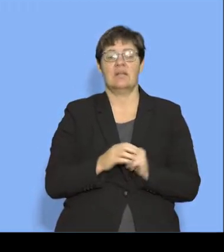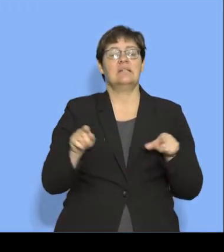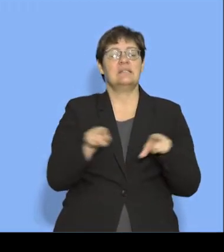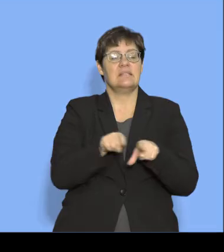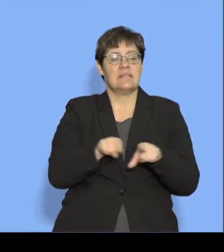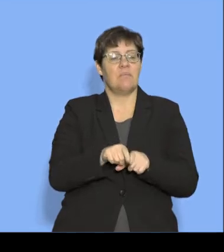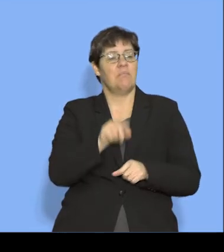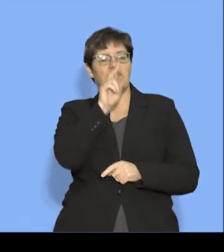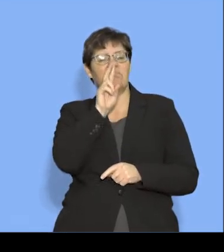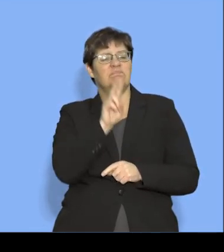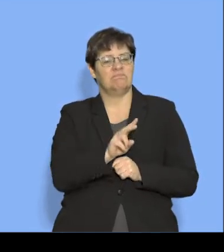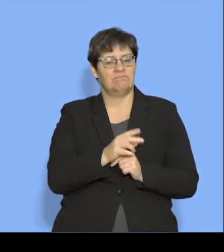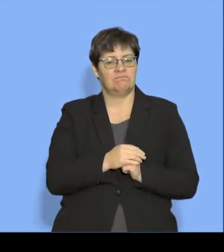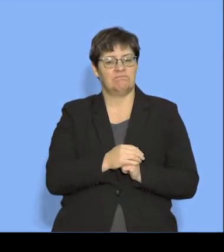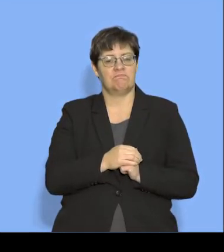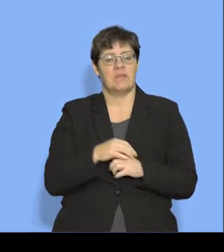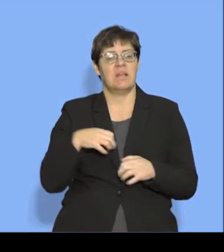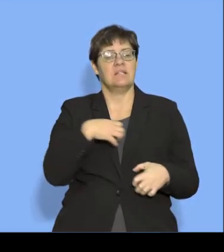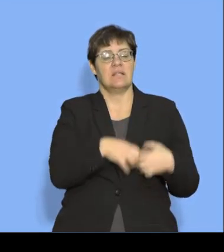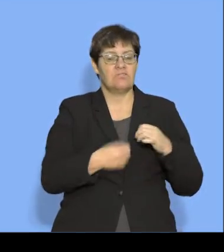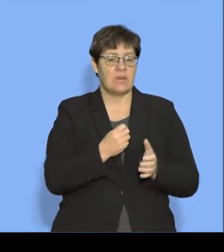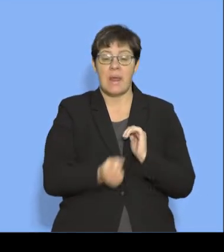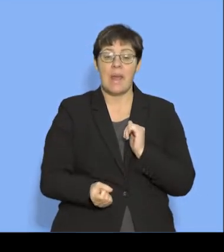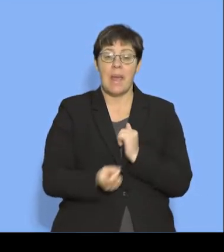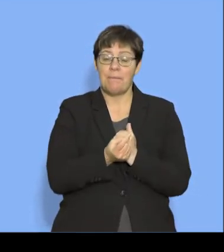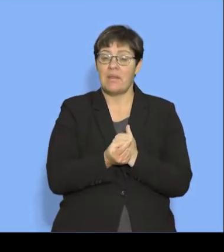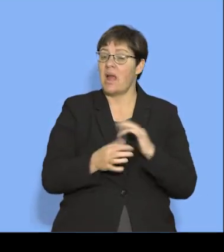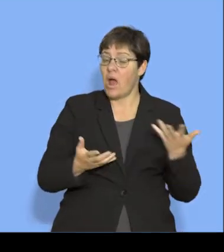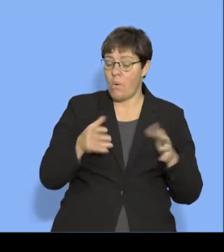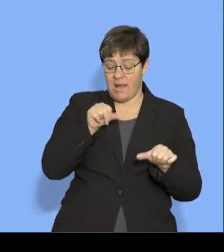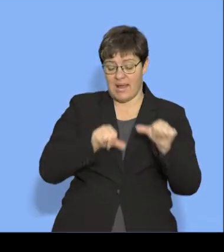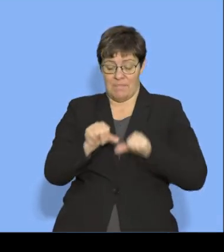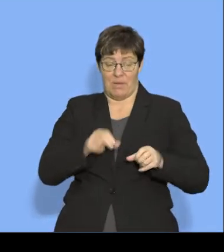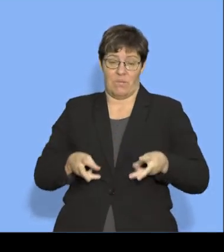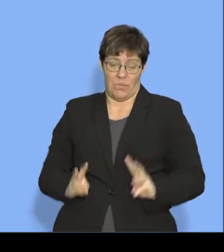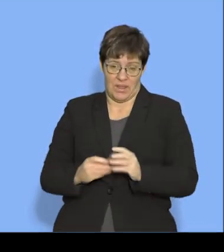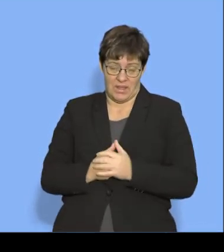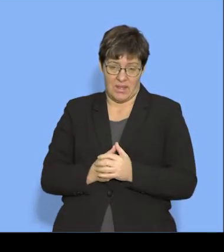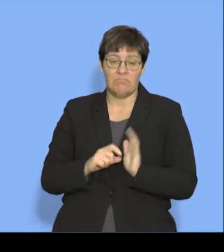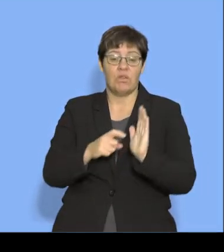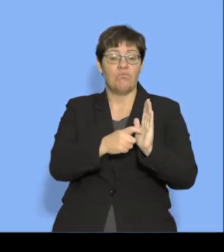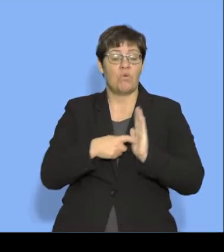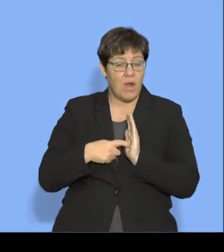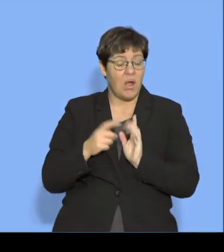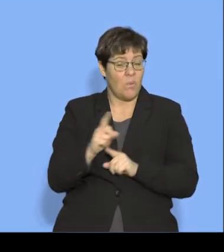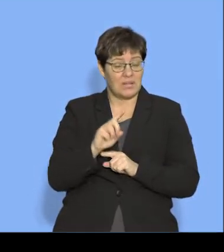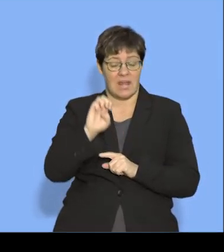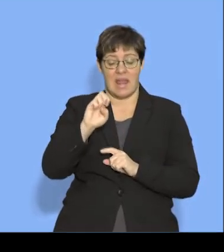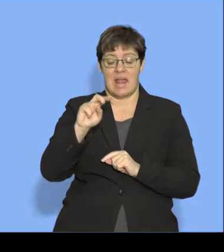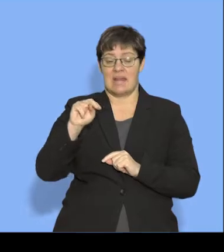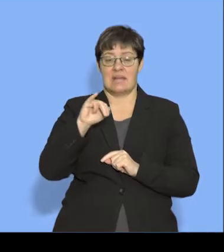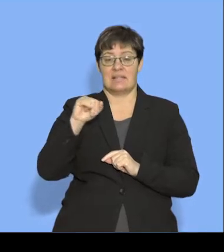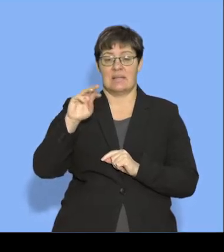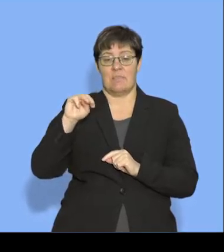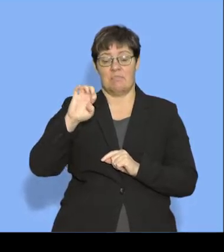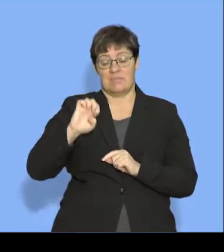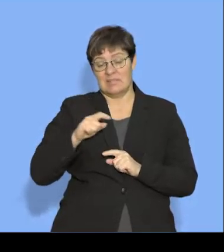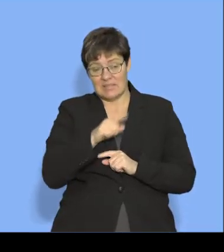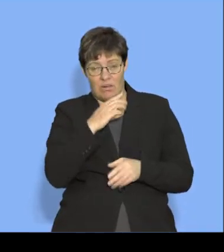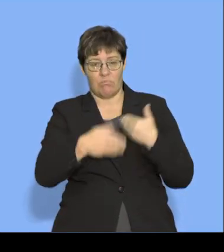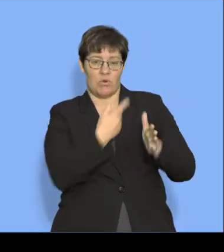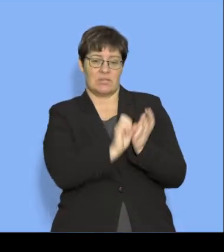need to look at that digestion occurs chemically, and that we require enzymes for that process.